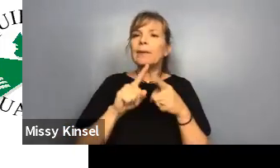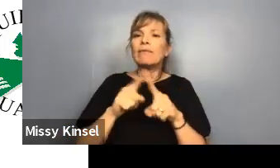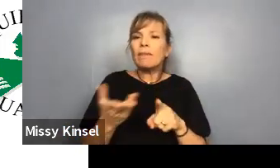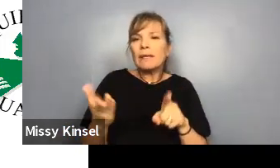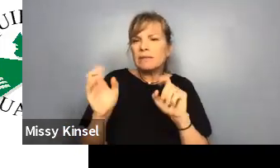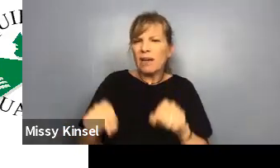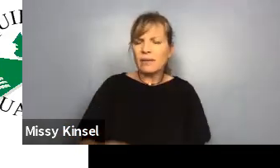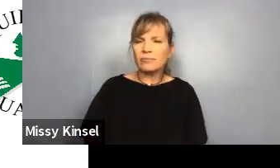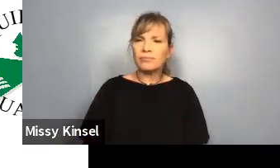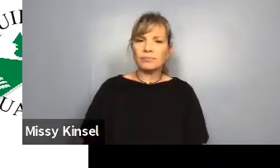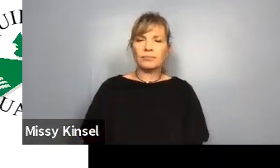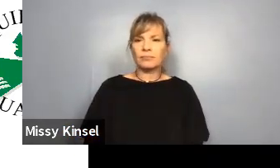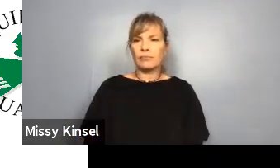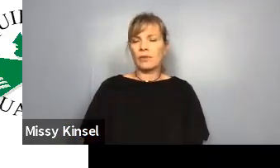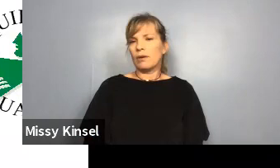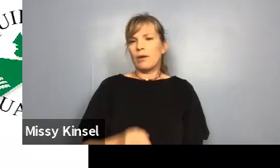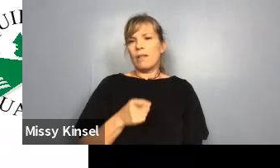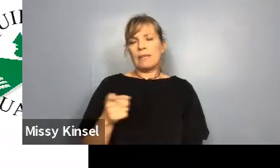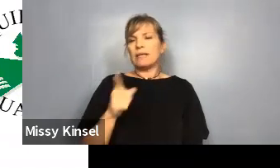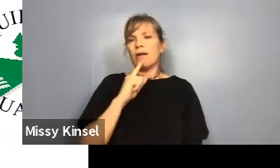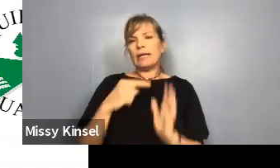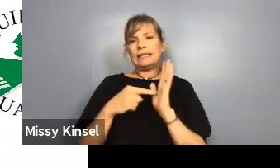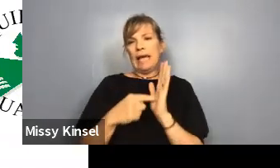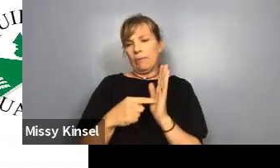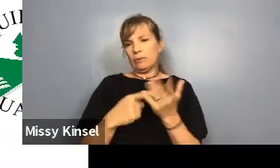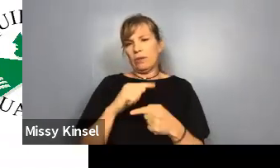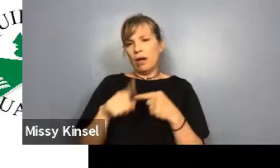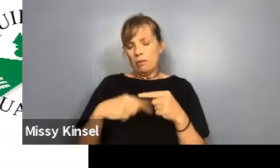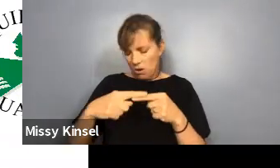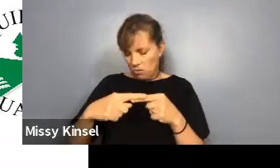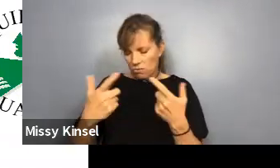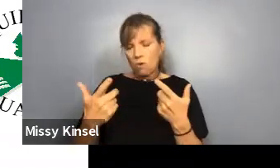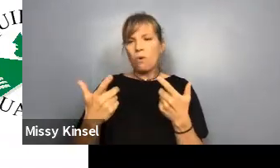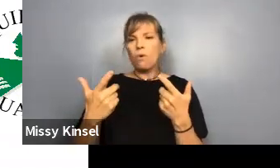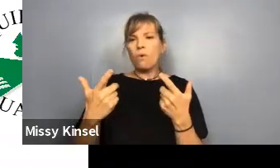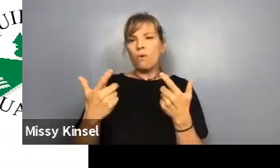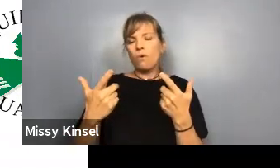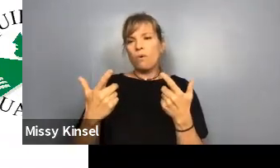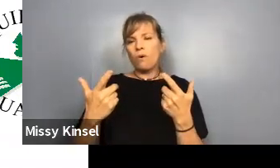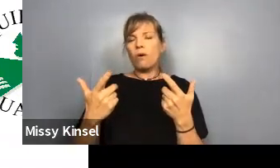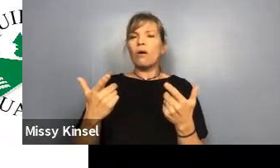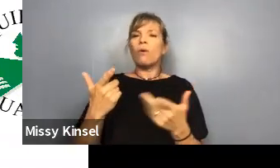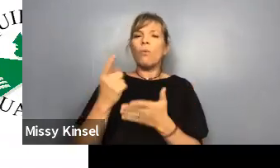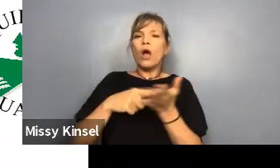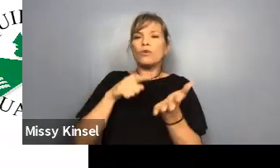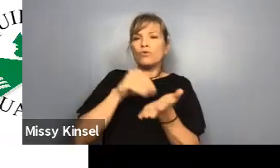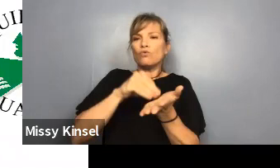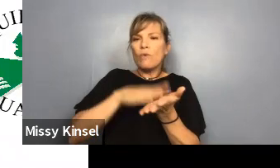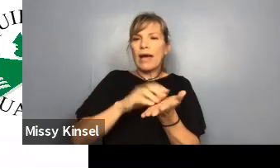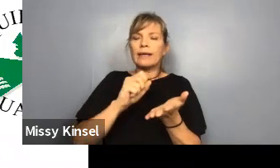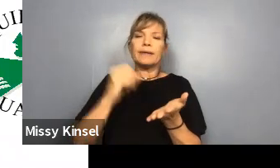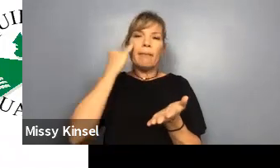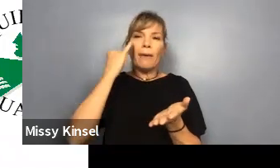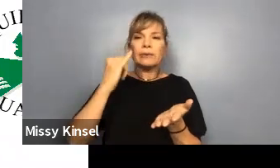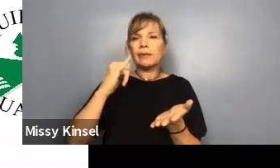things. But these are just examples about, you know, what you might track if your child is having